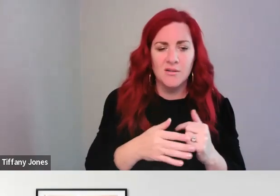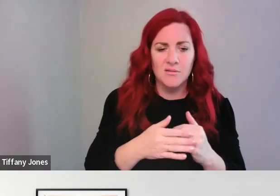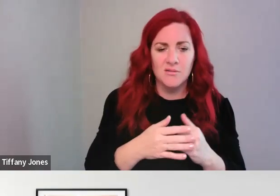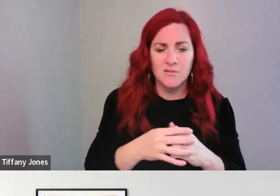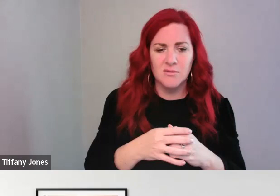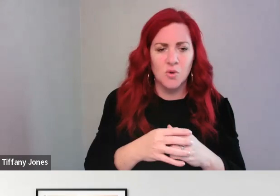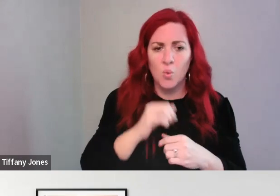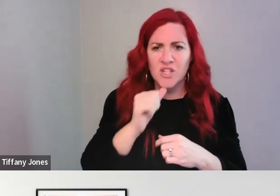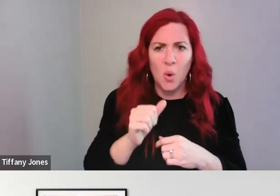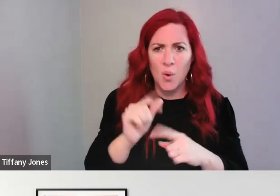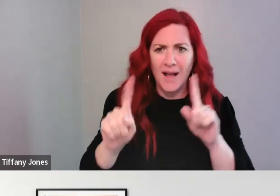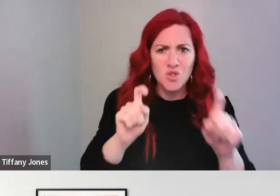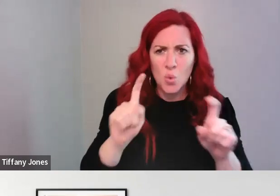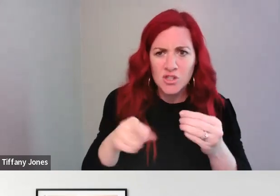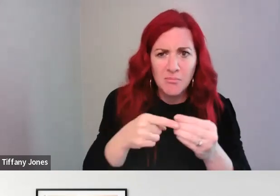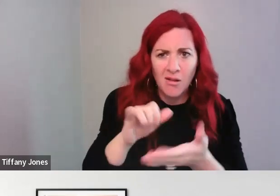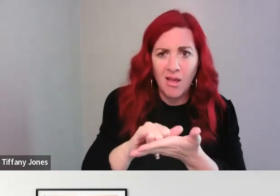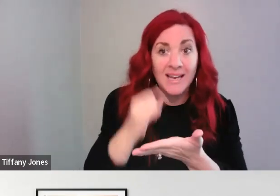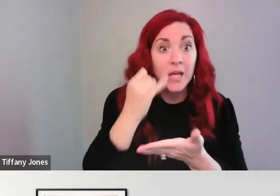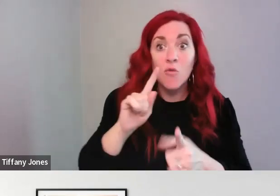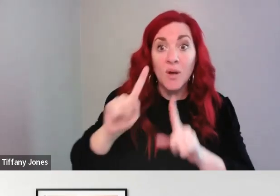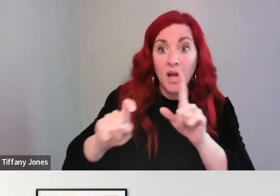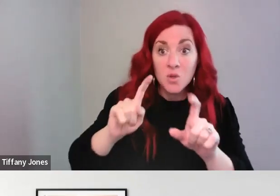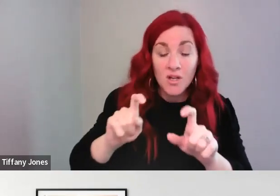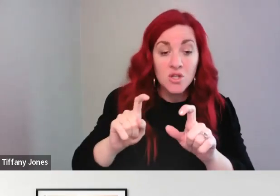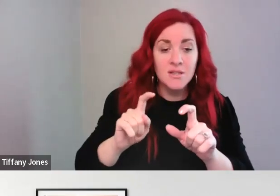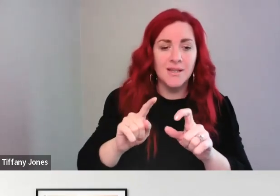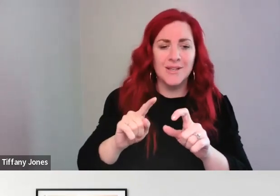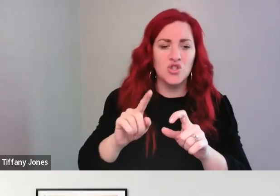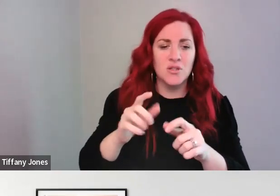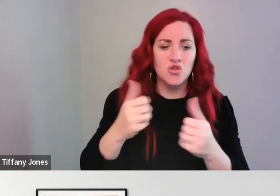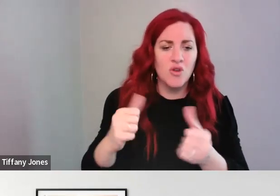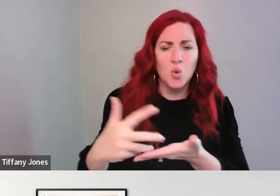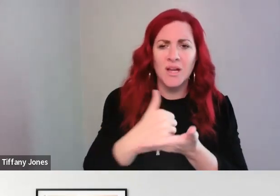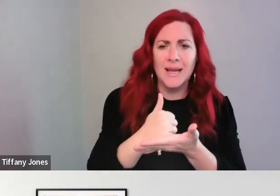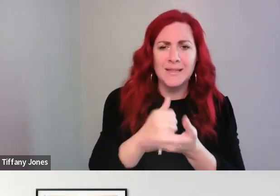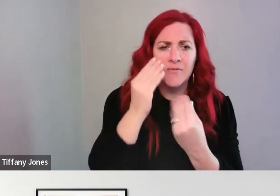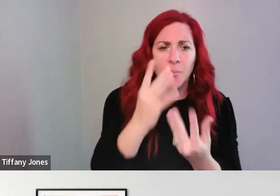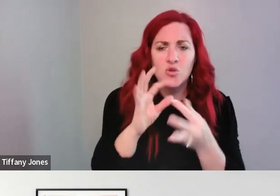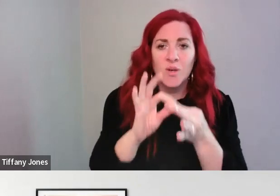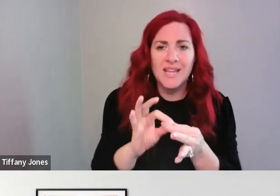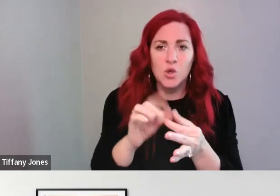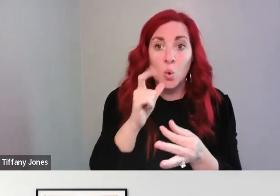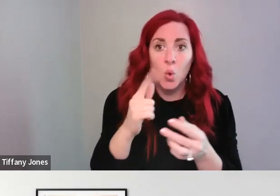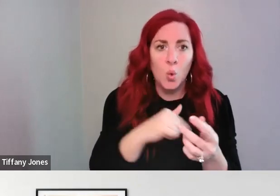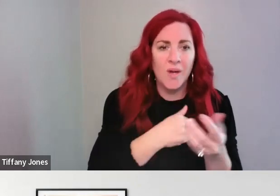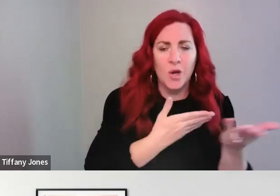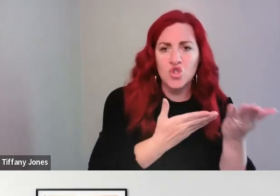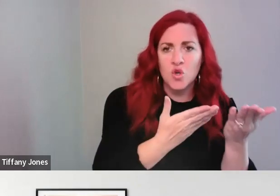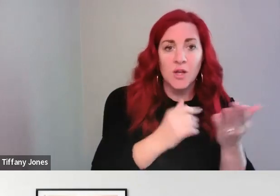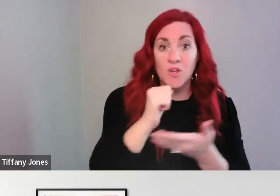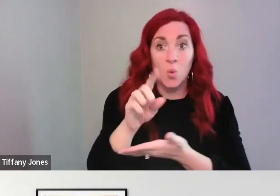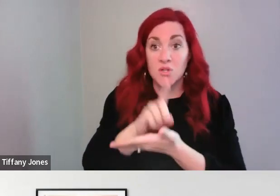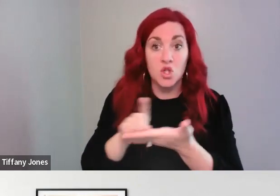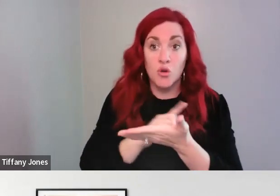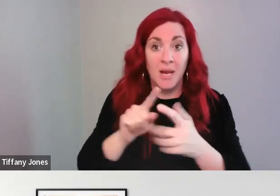we don't ask questions about that, or if we do, it's just to collect data on the populations we're serving, but we don't discriminate in any way based on any of those